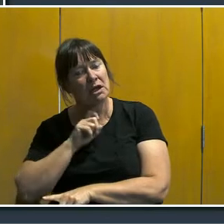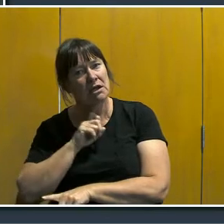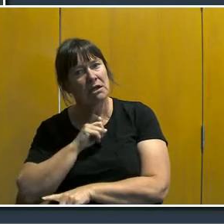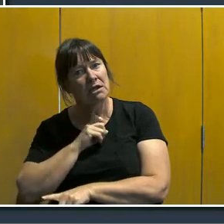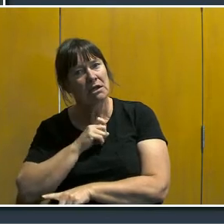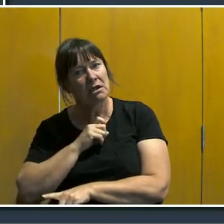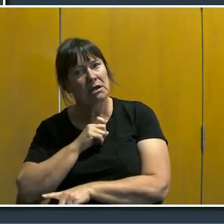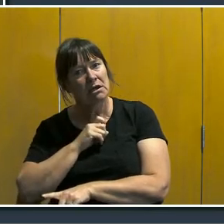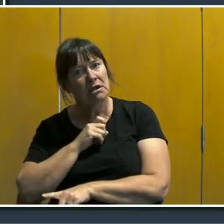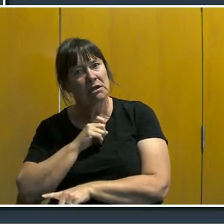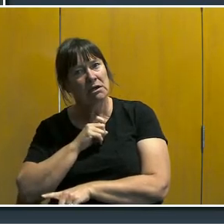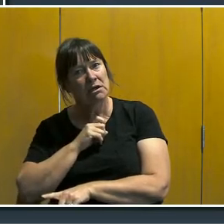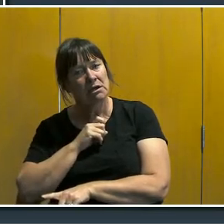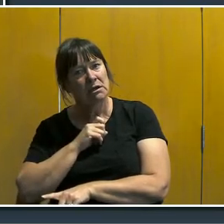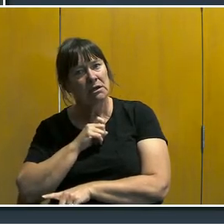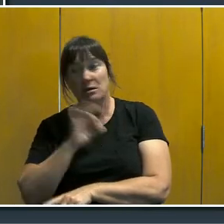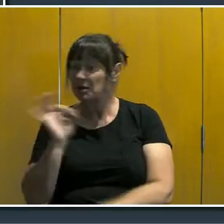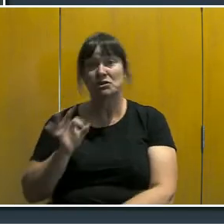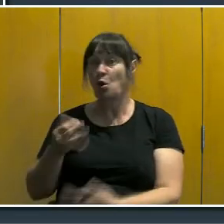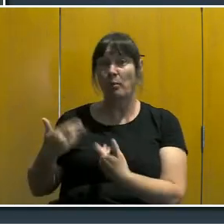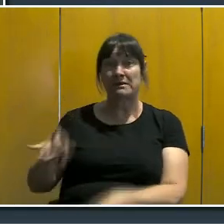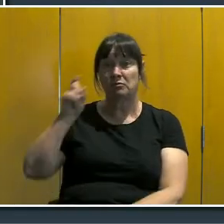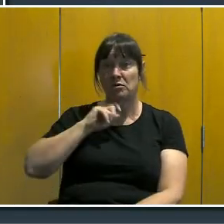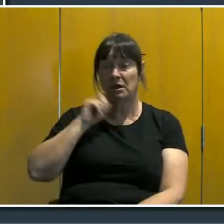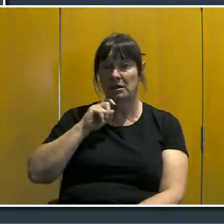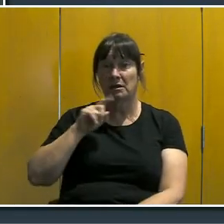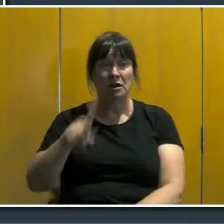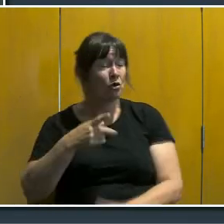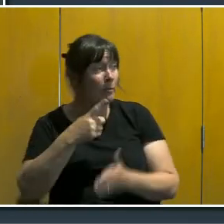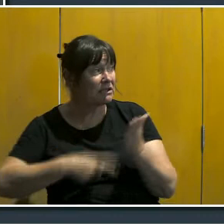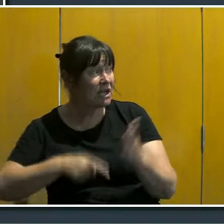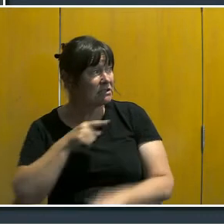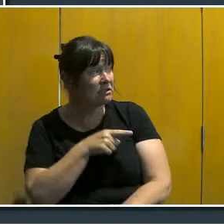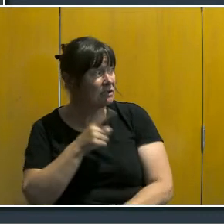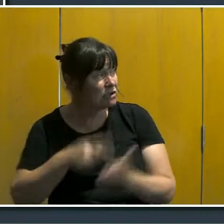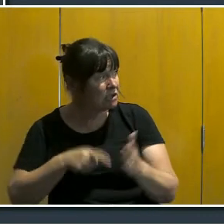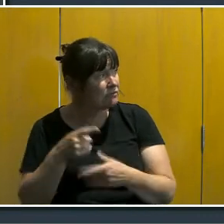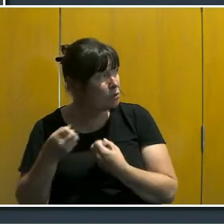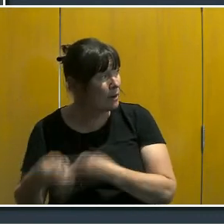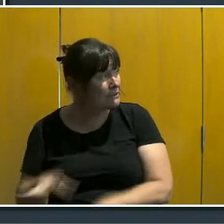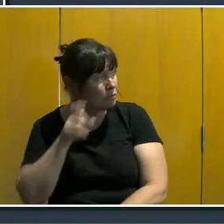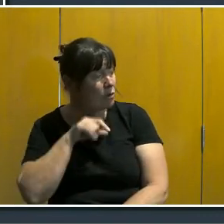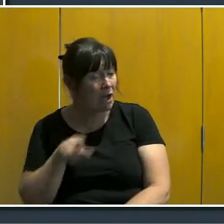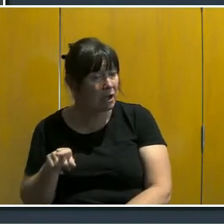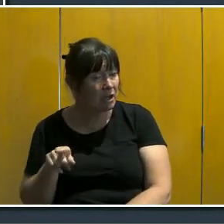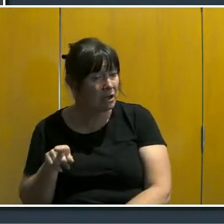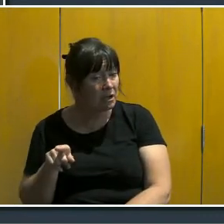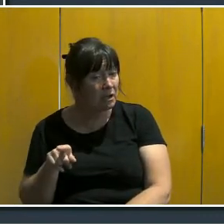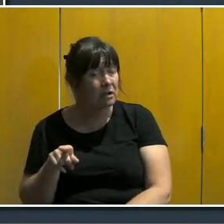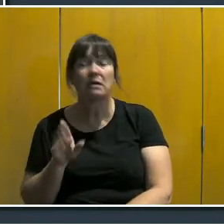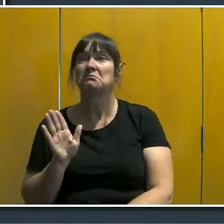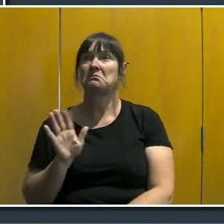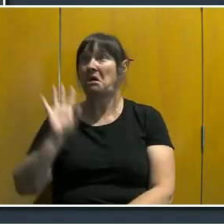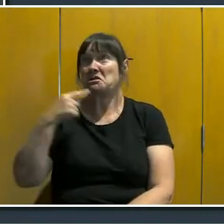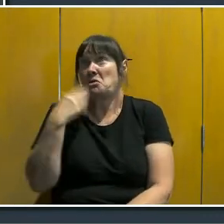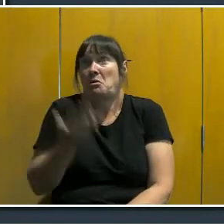not connected to... There is no wastewater. No, so, and you're not being charged for that at present? I can't